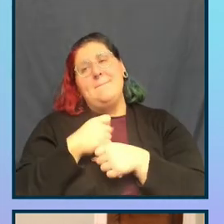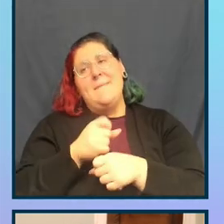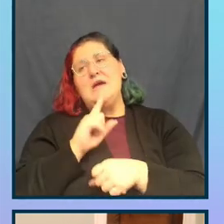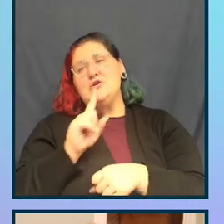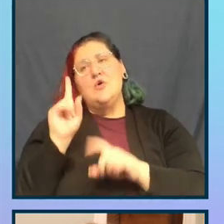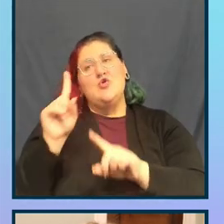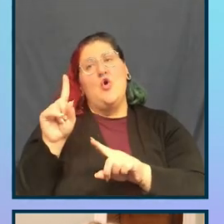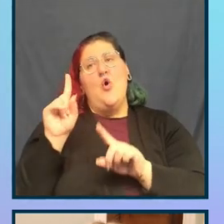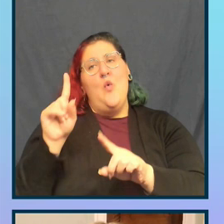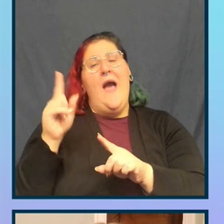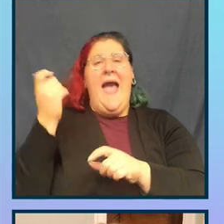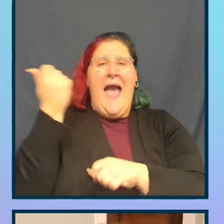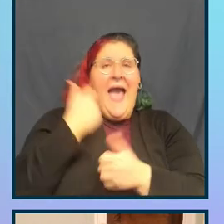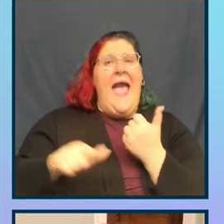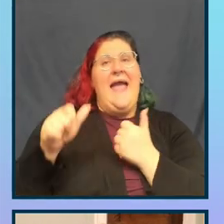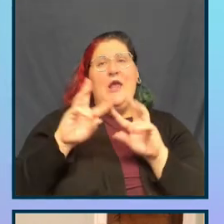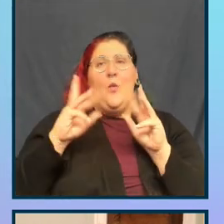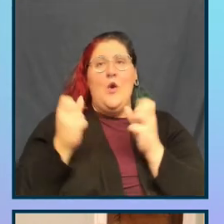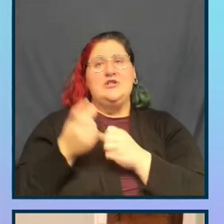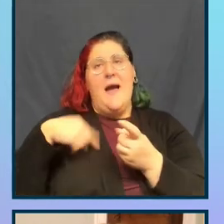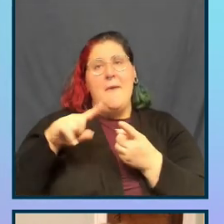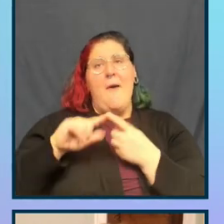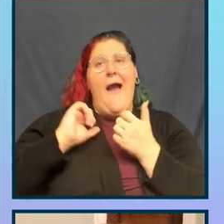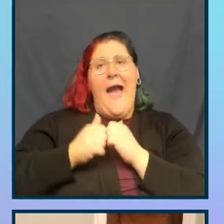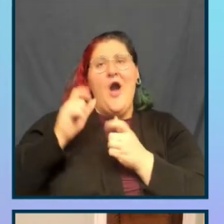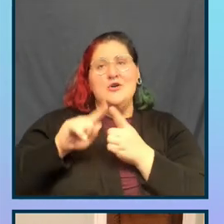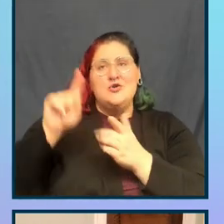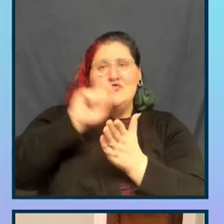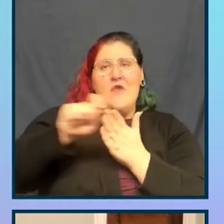alt descriptions, because this is clearly not a good example.